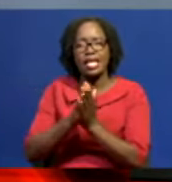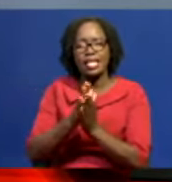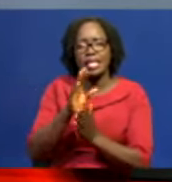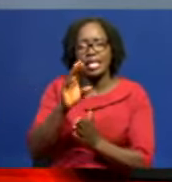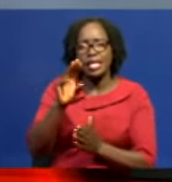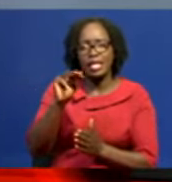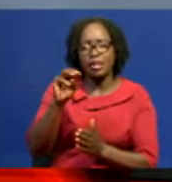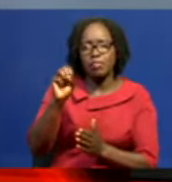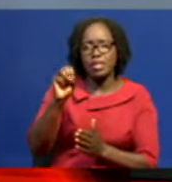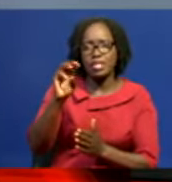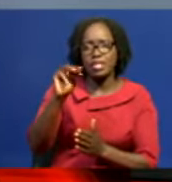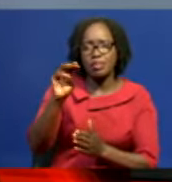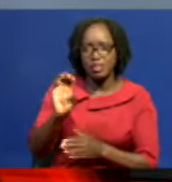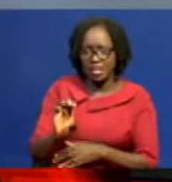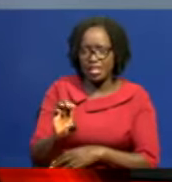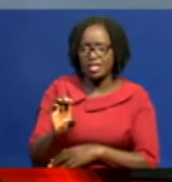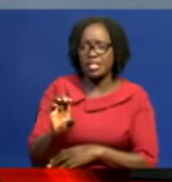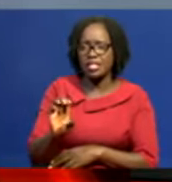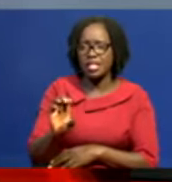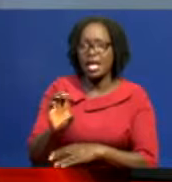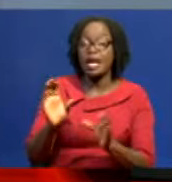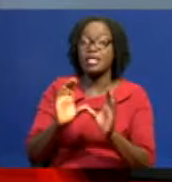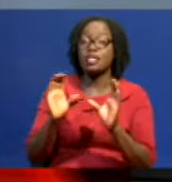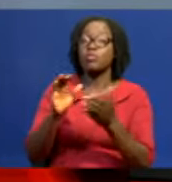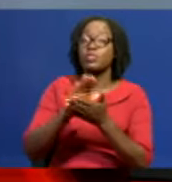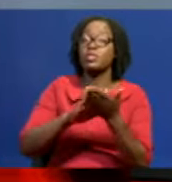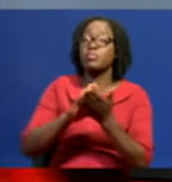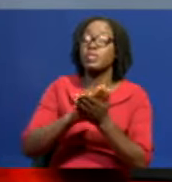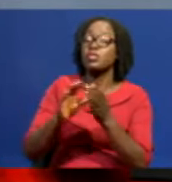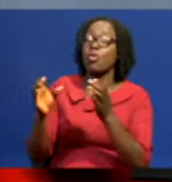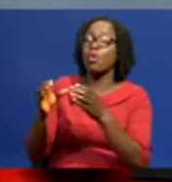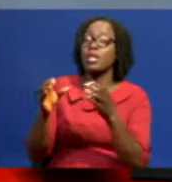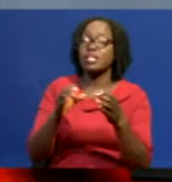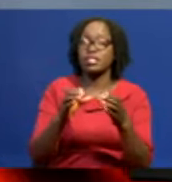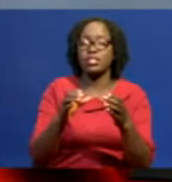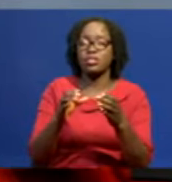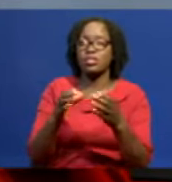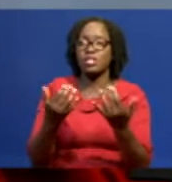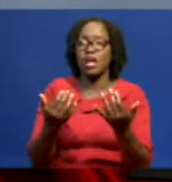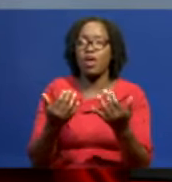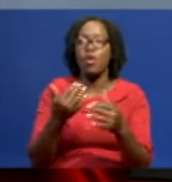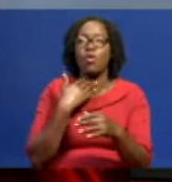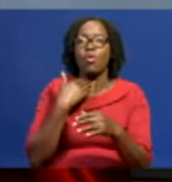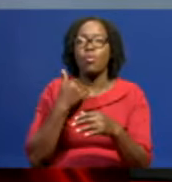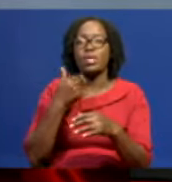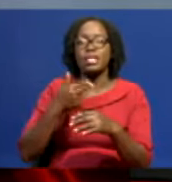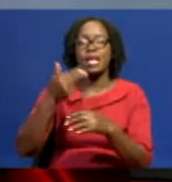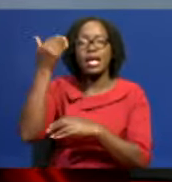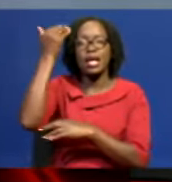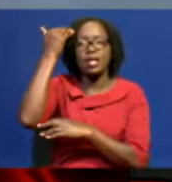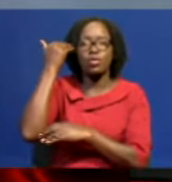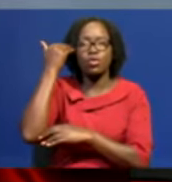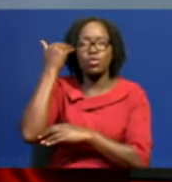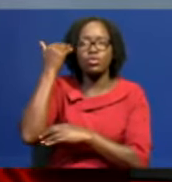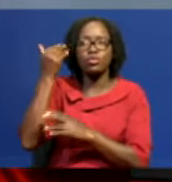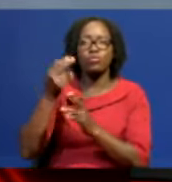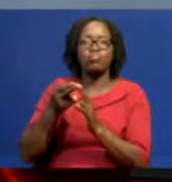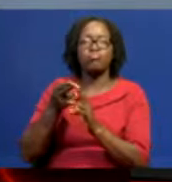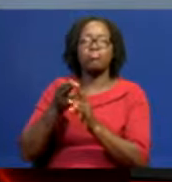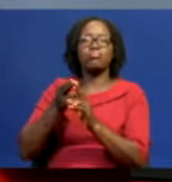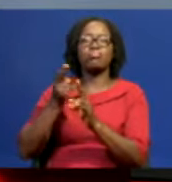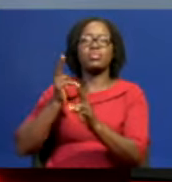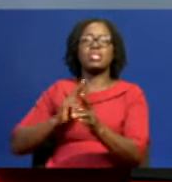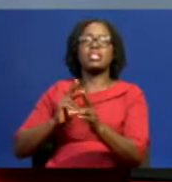and medium enterprises and the community-based organizations are now calling on the High Court to retract